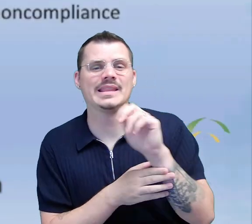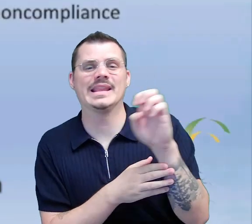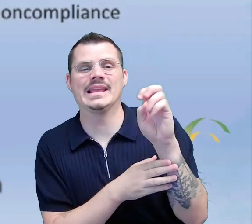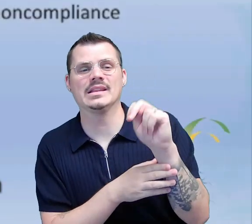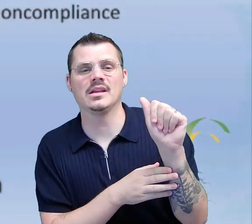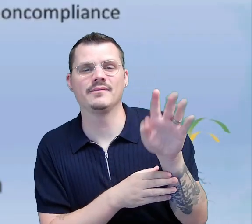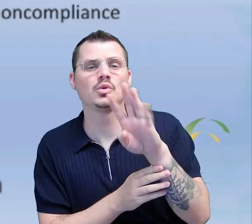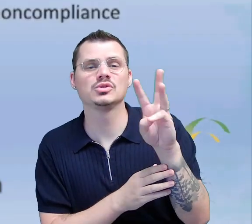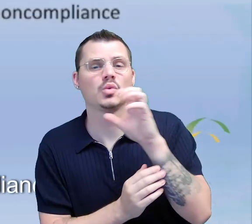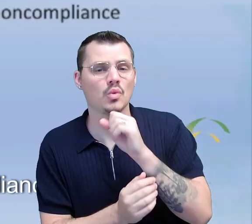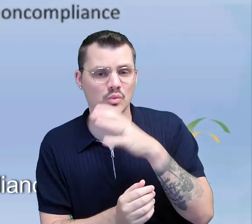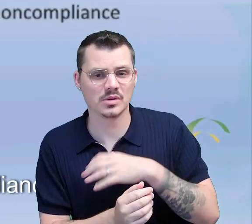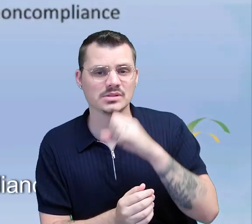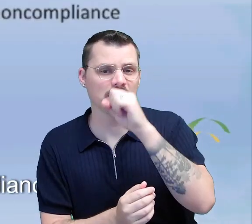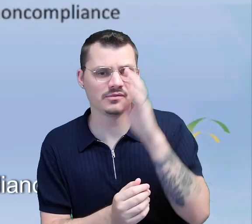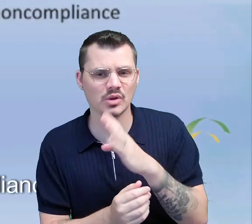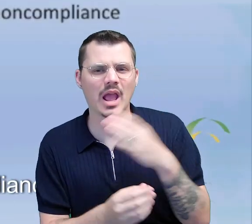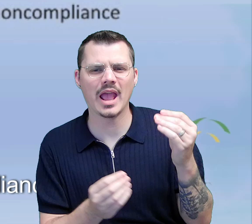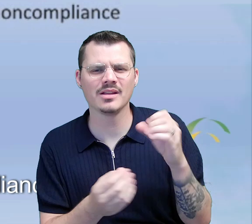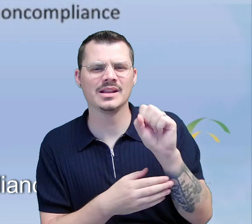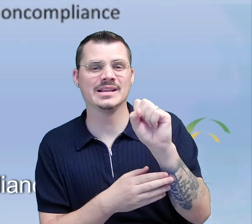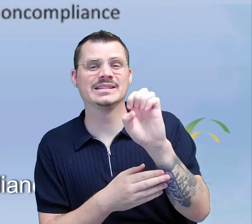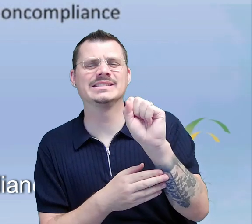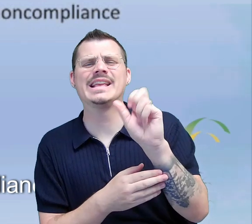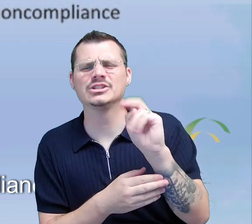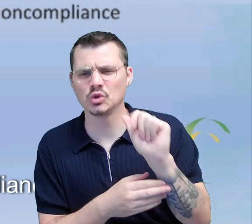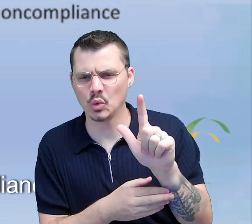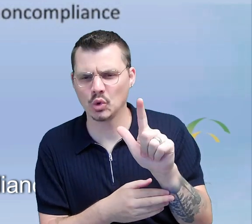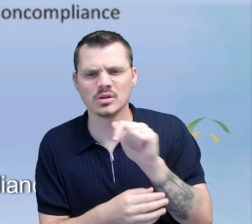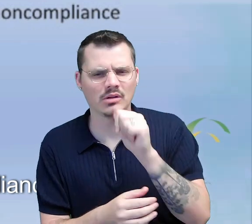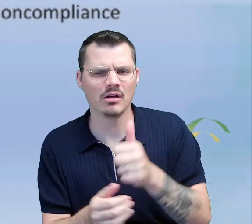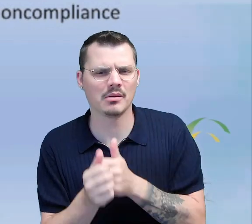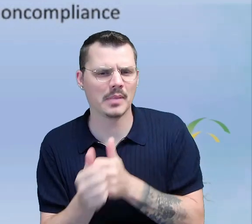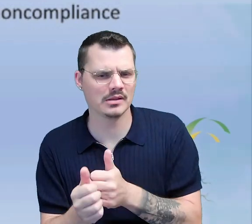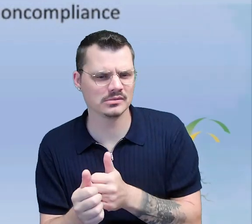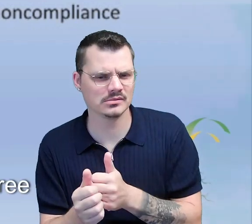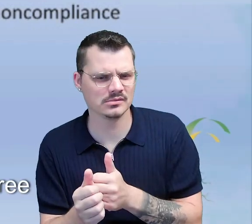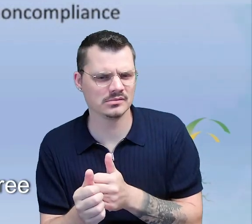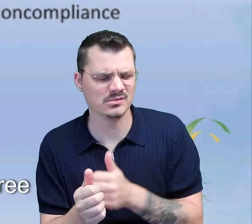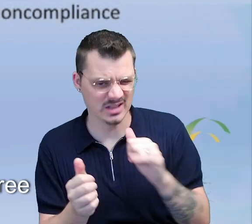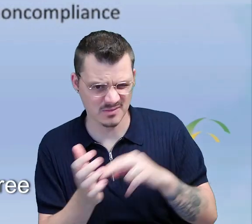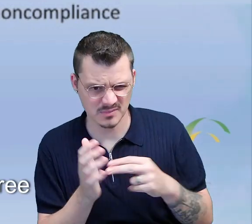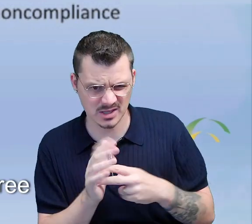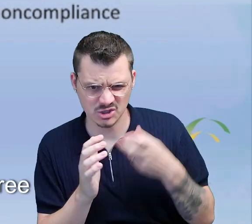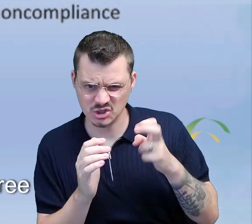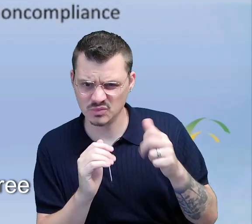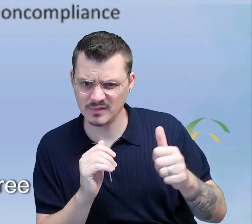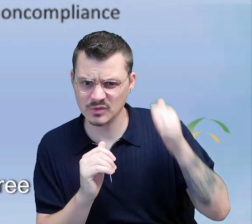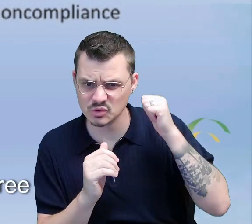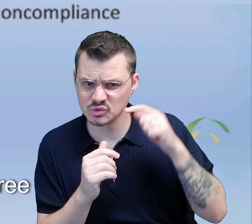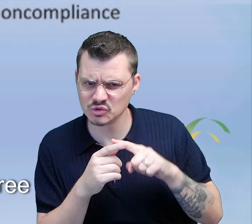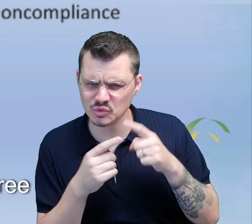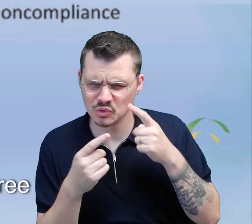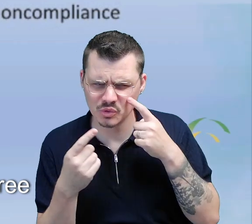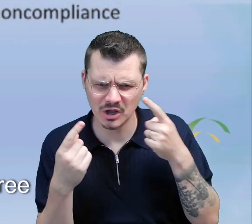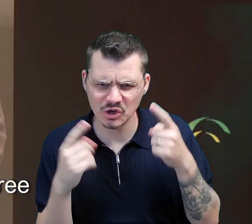Nina is a 46-year-old woman with schizophrenia and seasonal noncompliance. Does this mean that she refuses